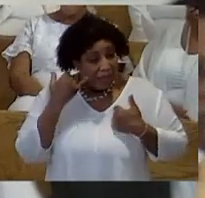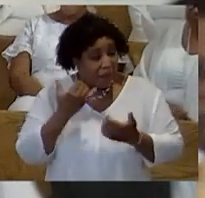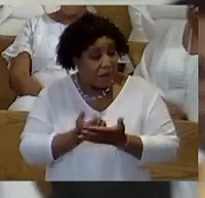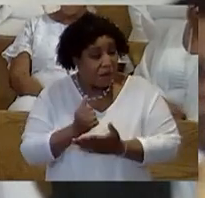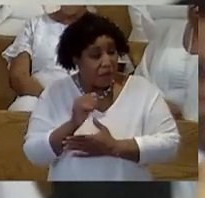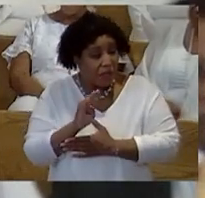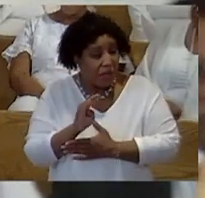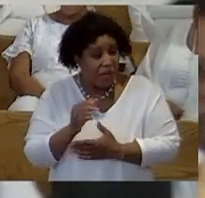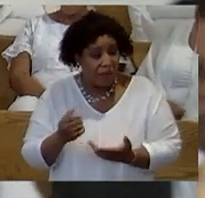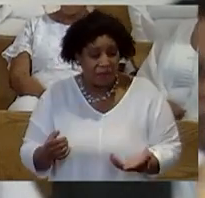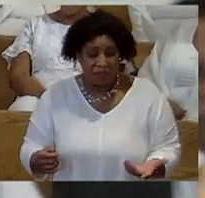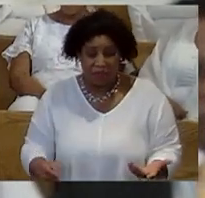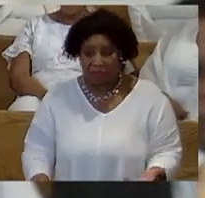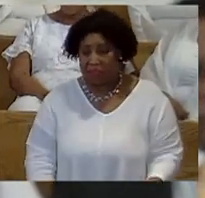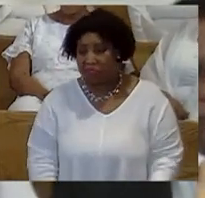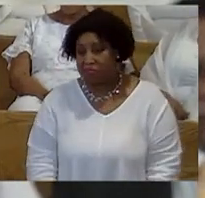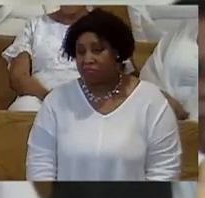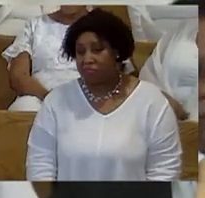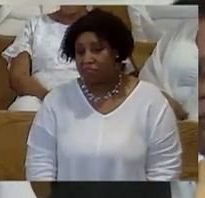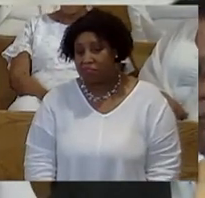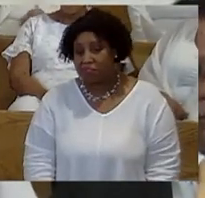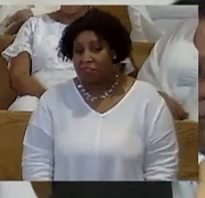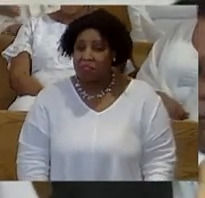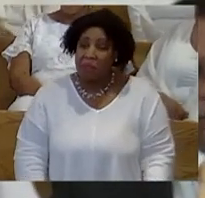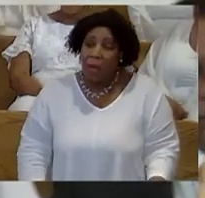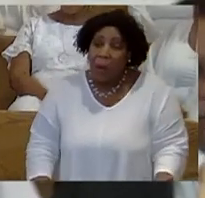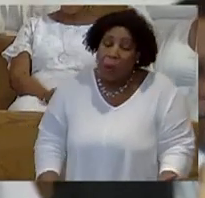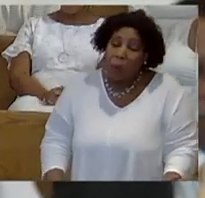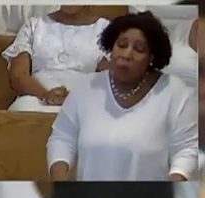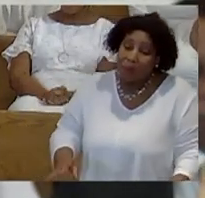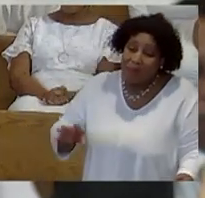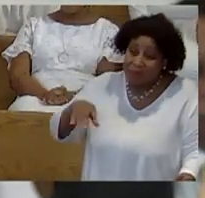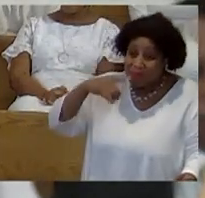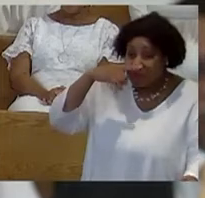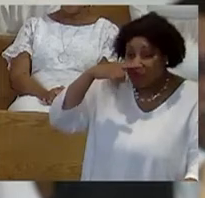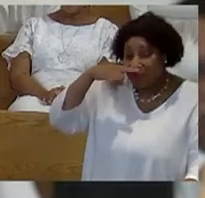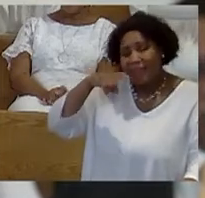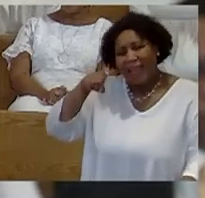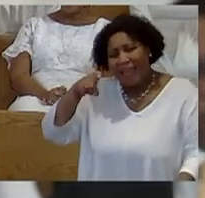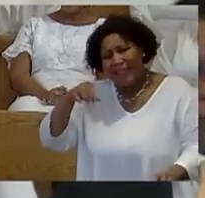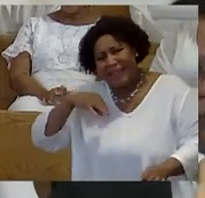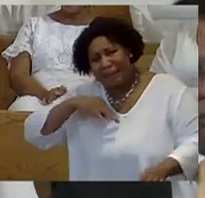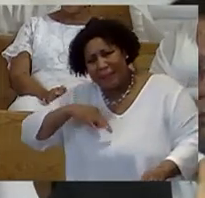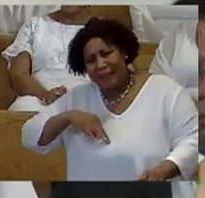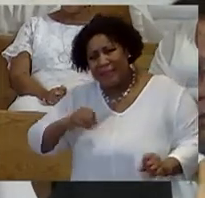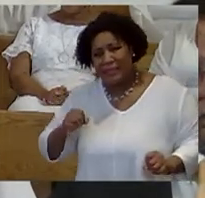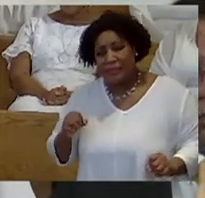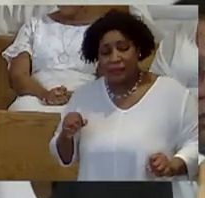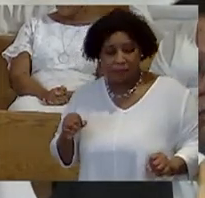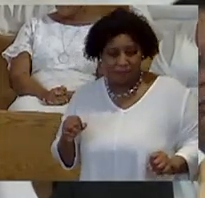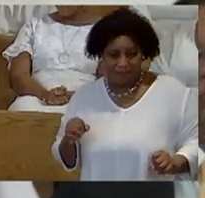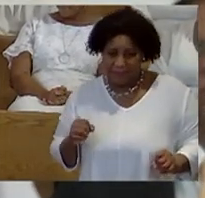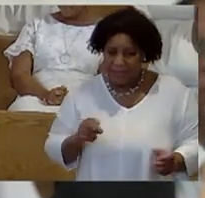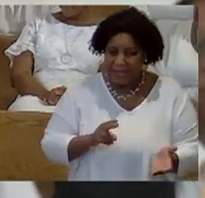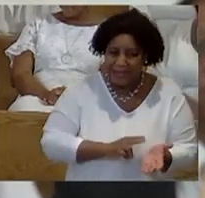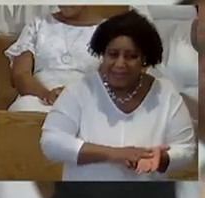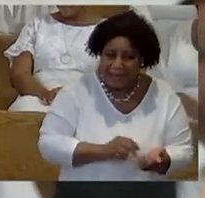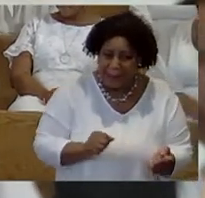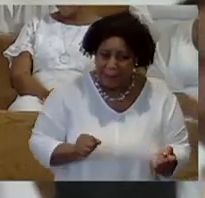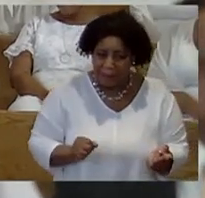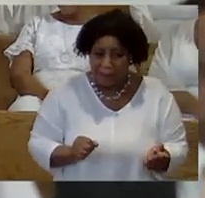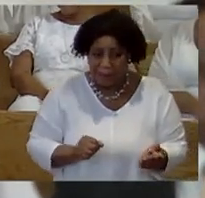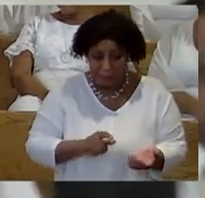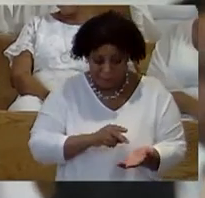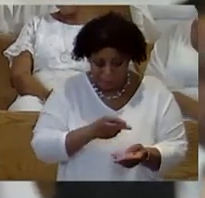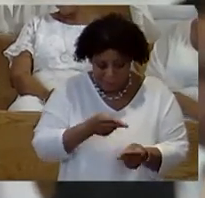just can't suggest I need benefits. You got to sign up. You got to put